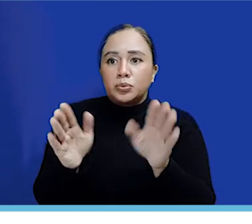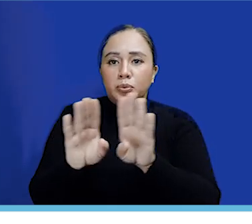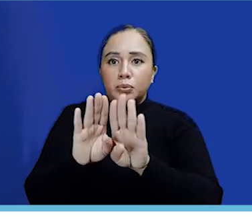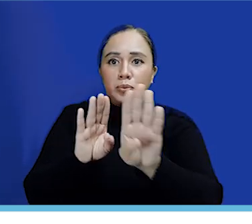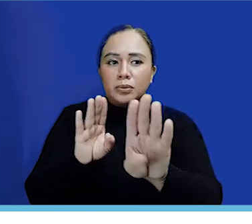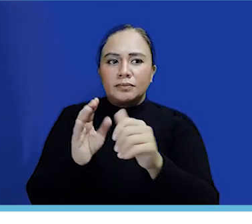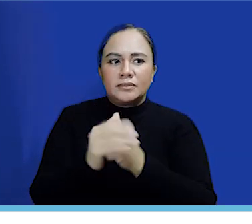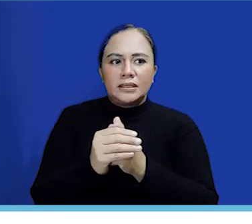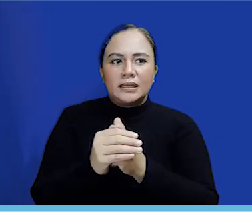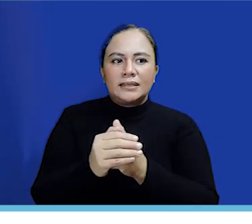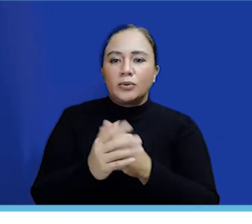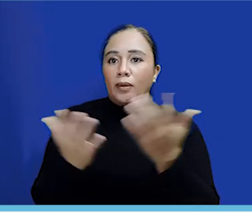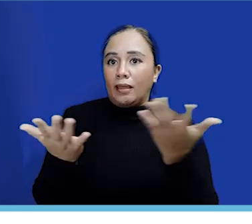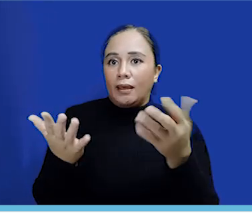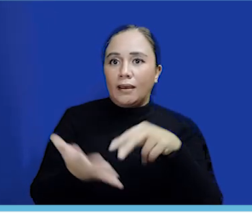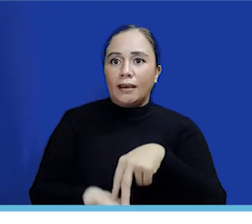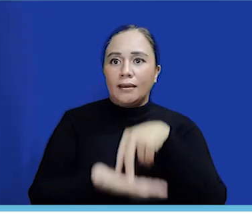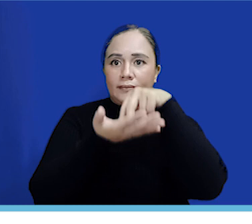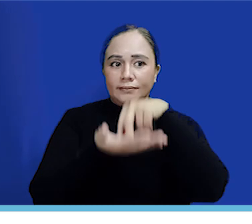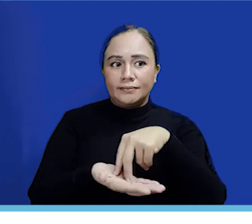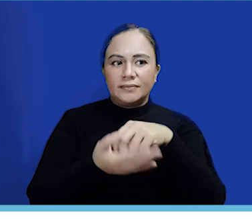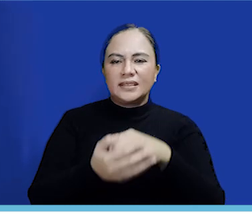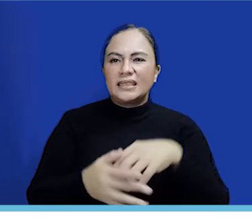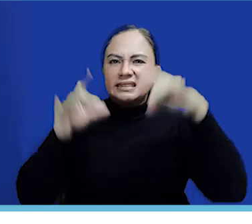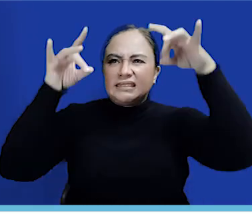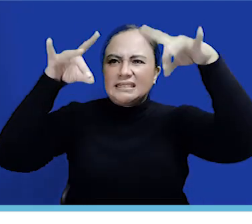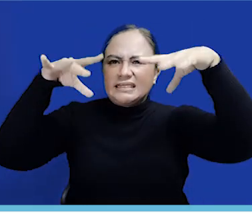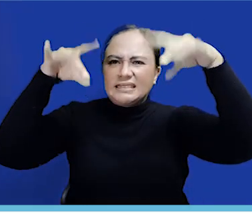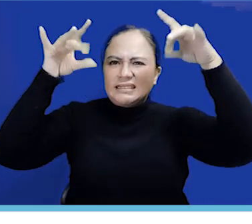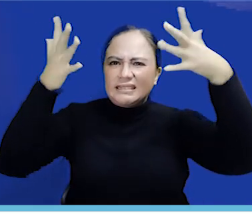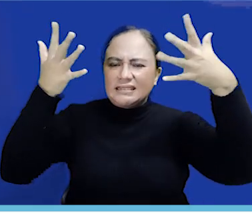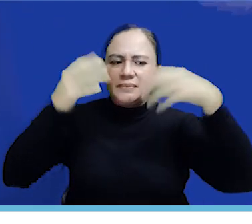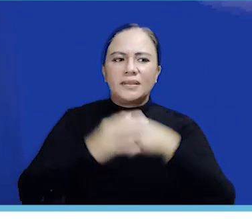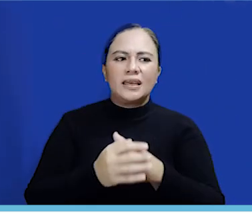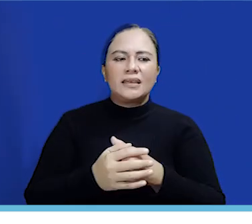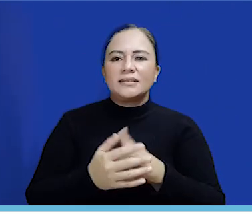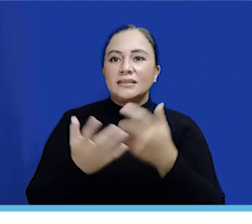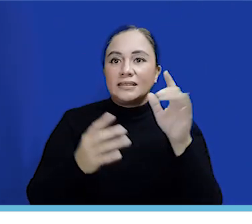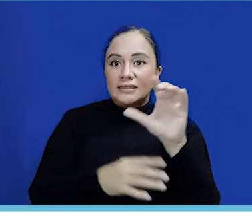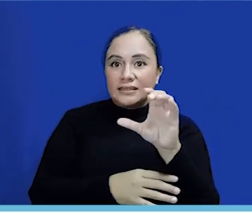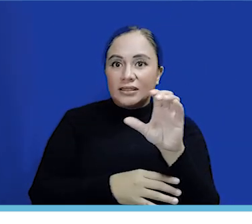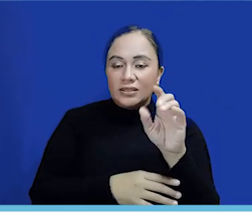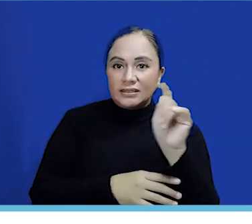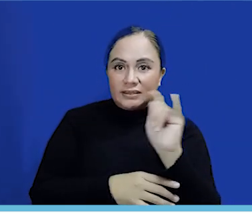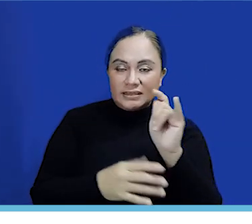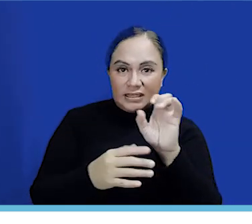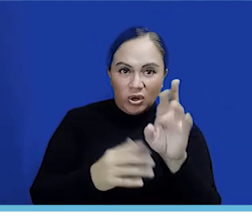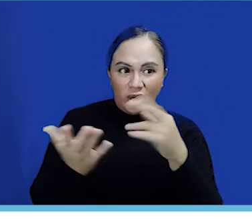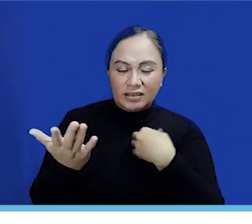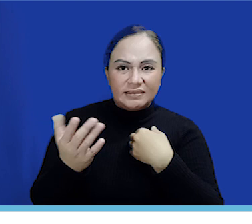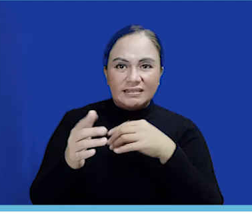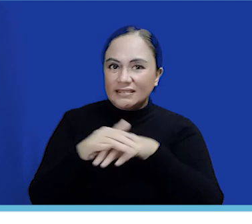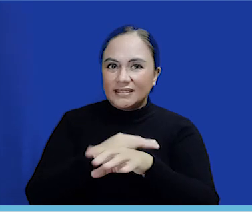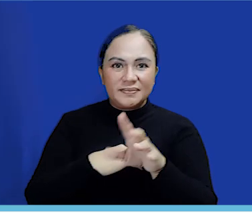doorways, absence of elevators, poor lighting, inaccessible toilet, equipment,